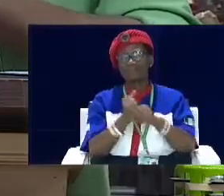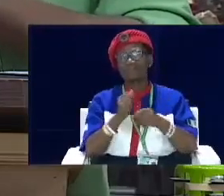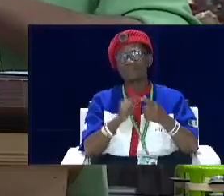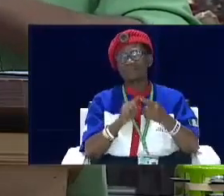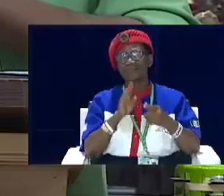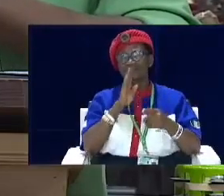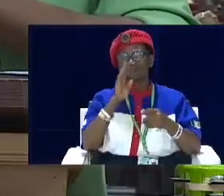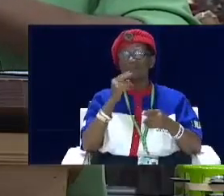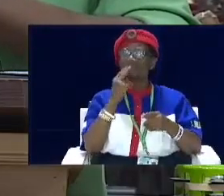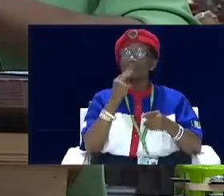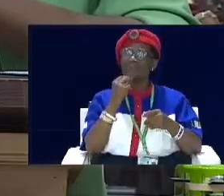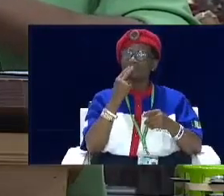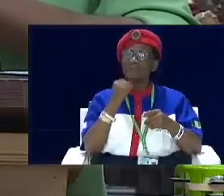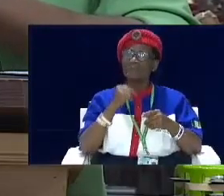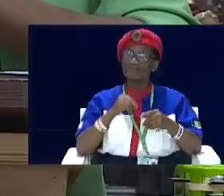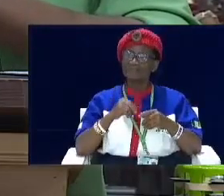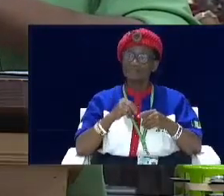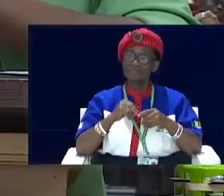jẹ́ pé adùn ní tiwọn.